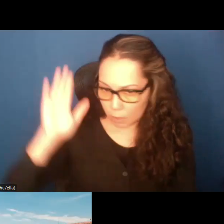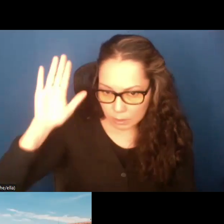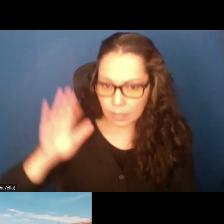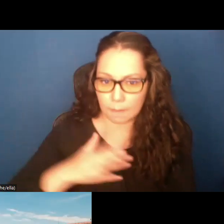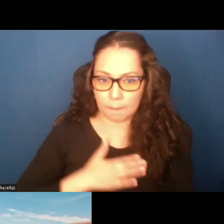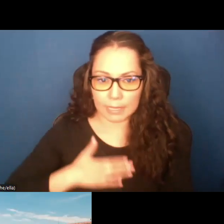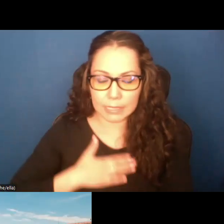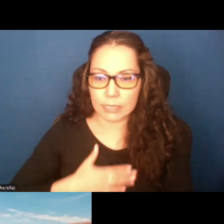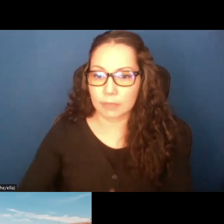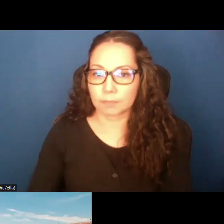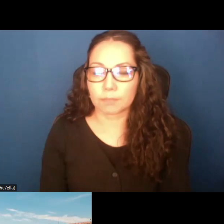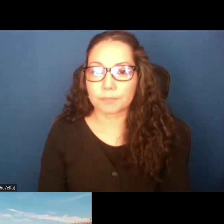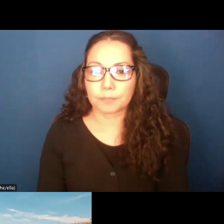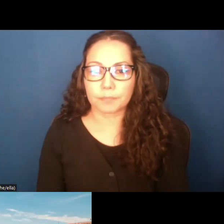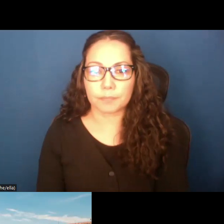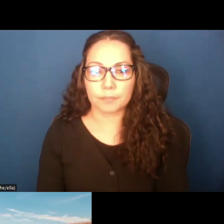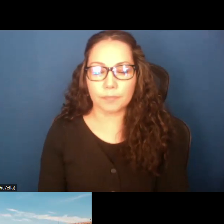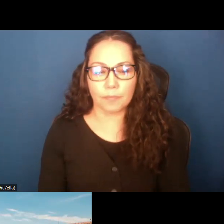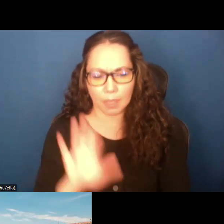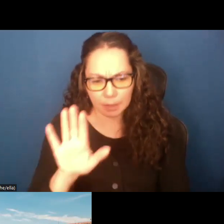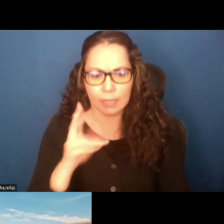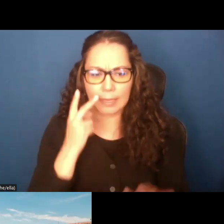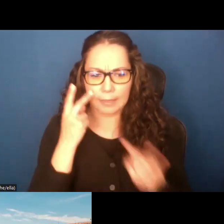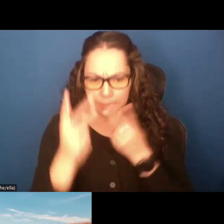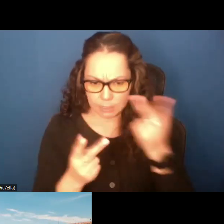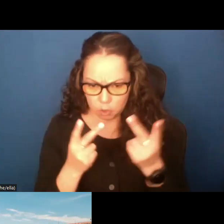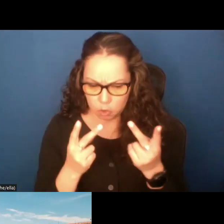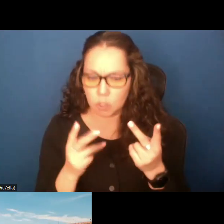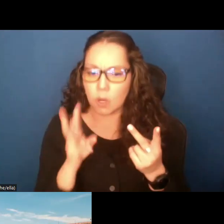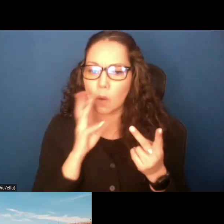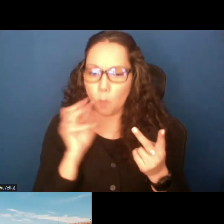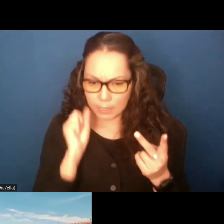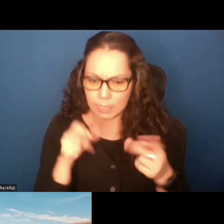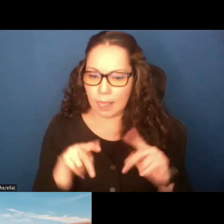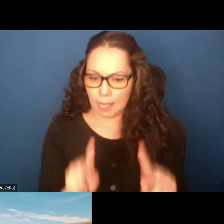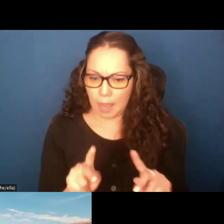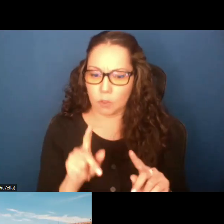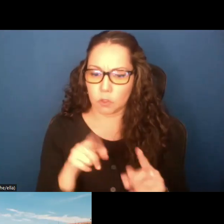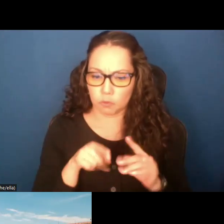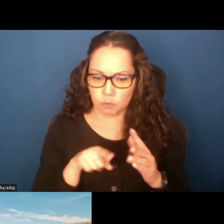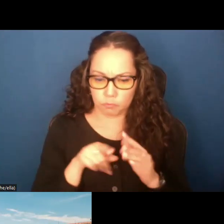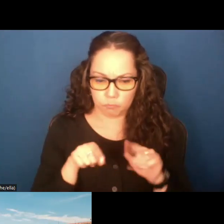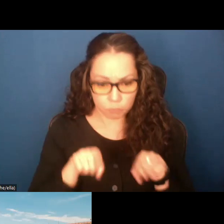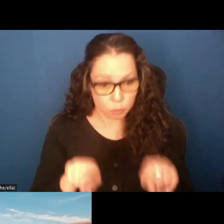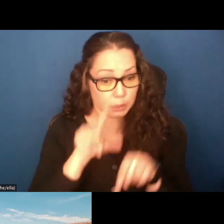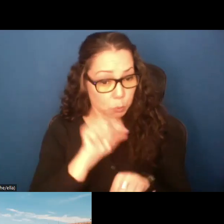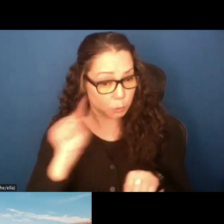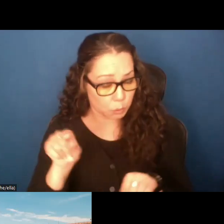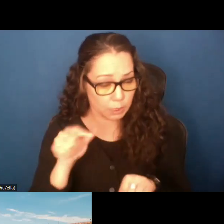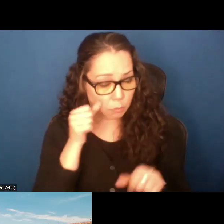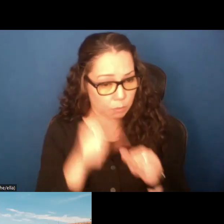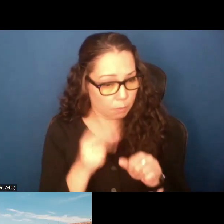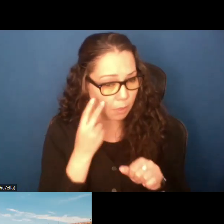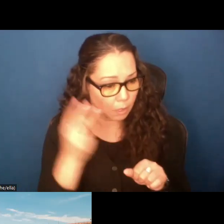yourself off. The visitation was allowed during 2020. My recollection, if we have anybody from